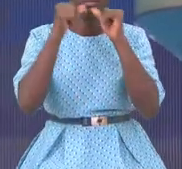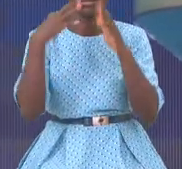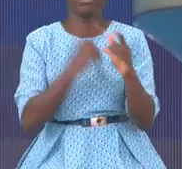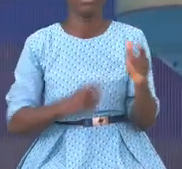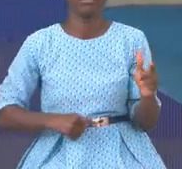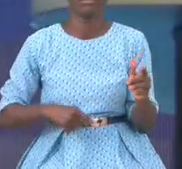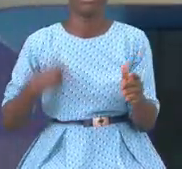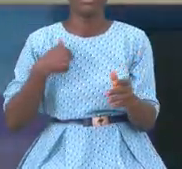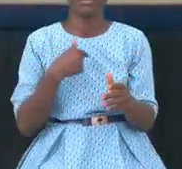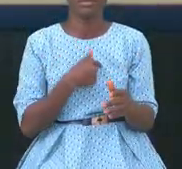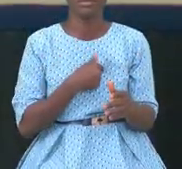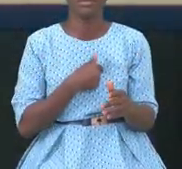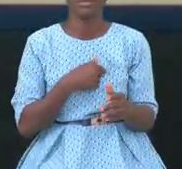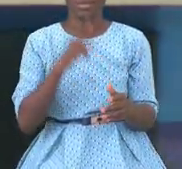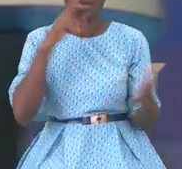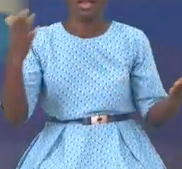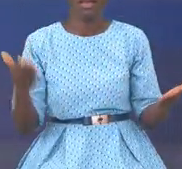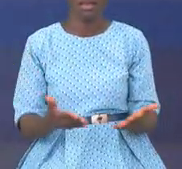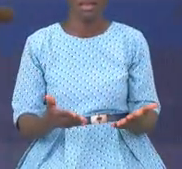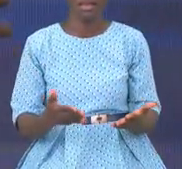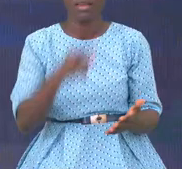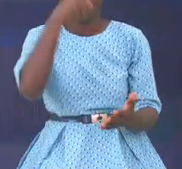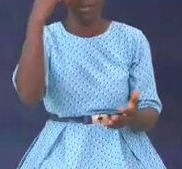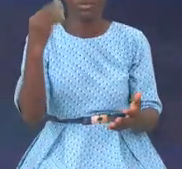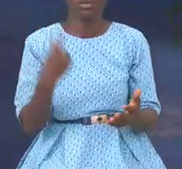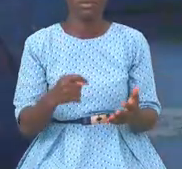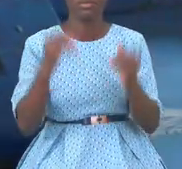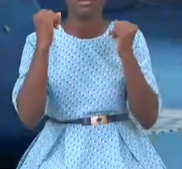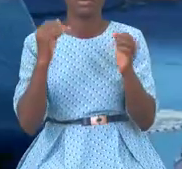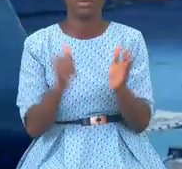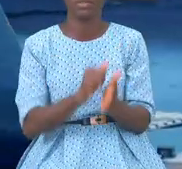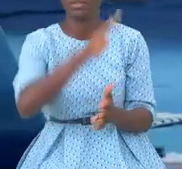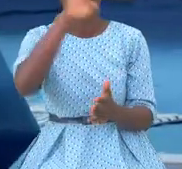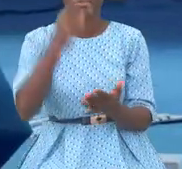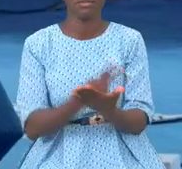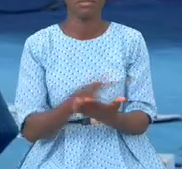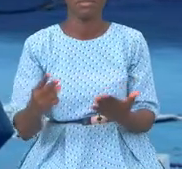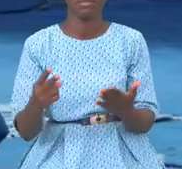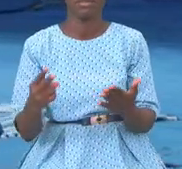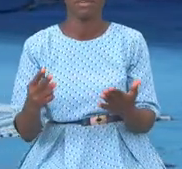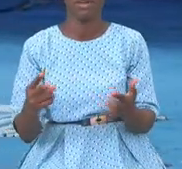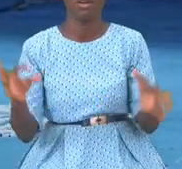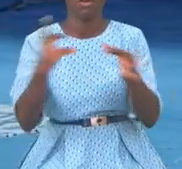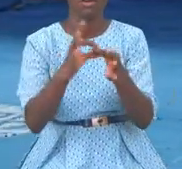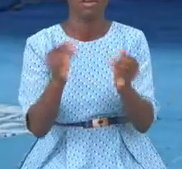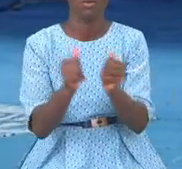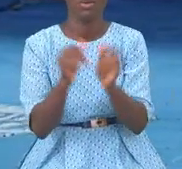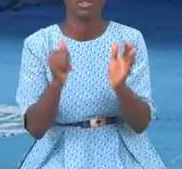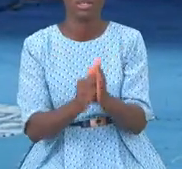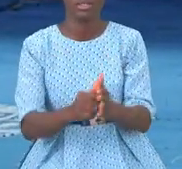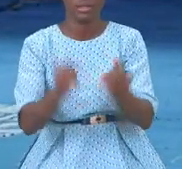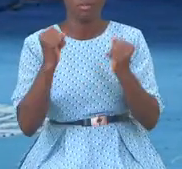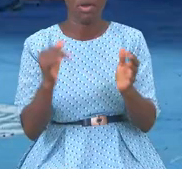power that never fails. Connected with that power that never fails is